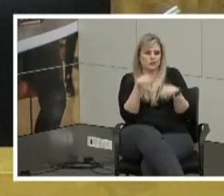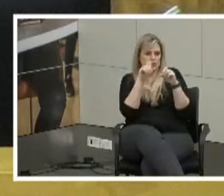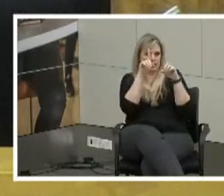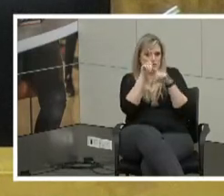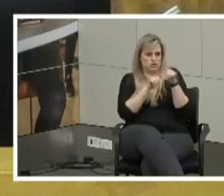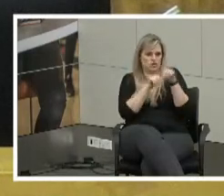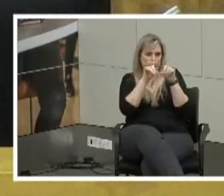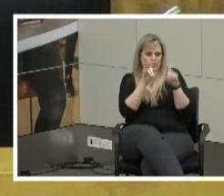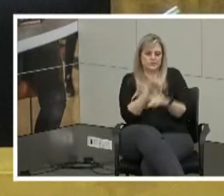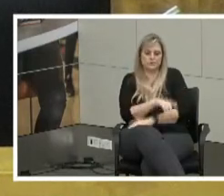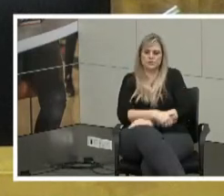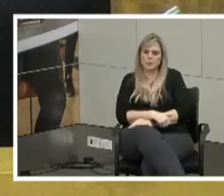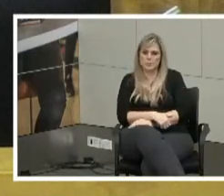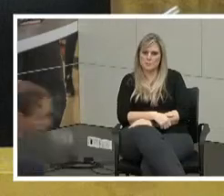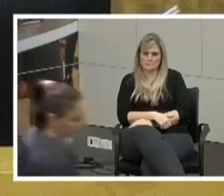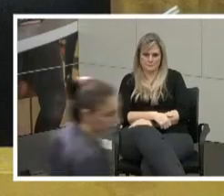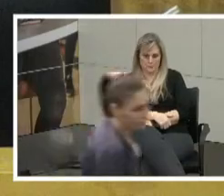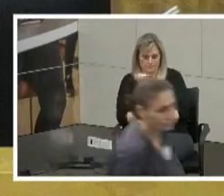Miss